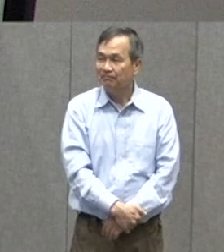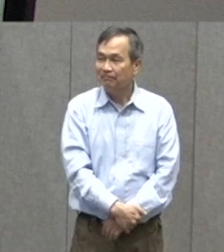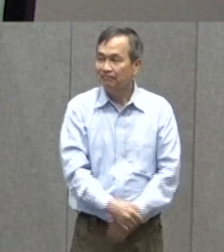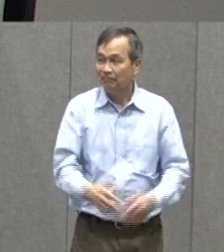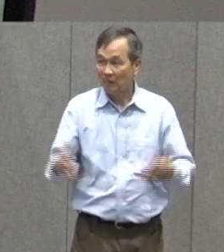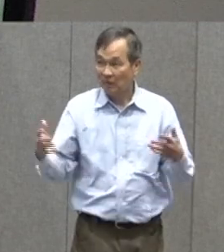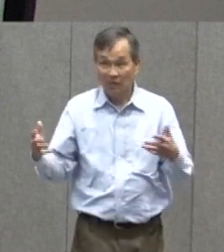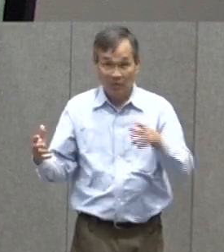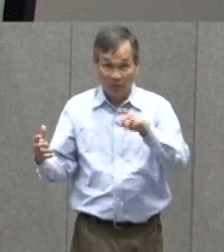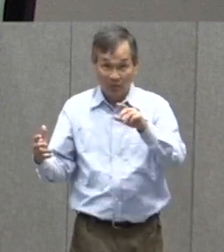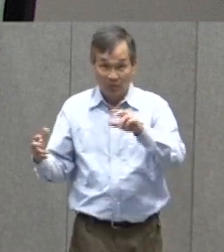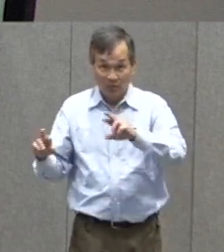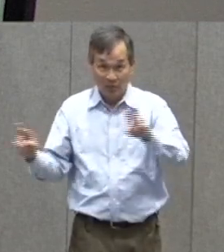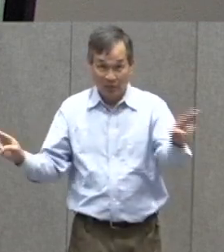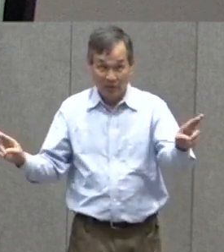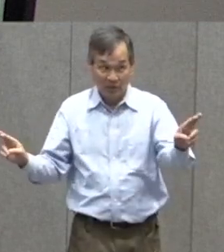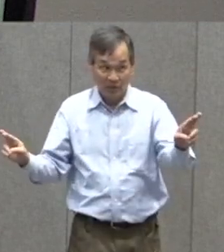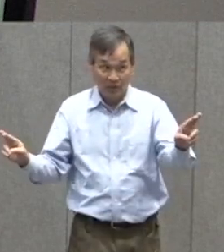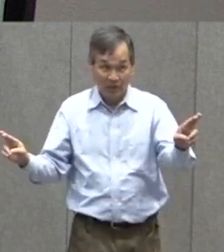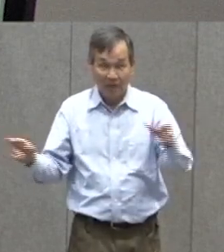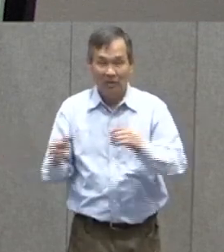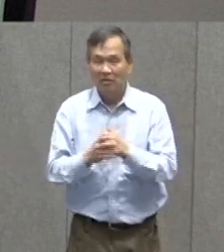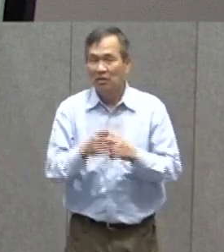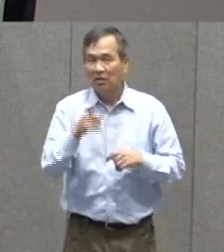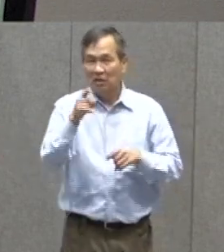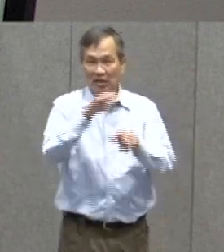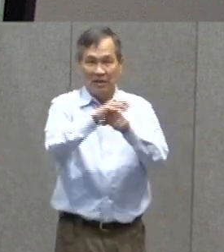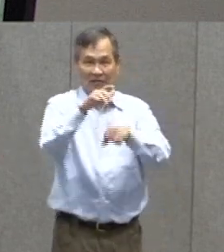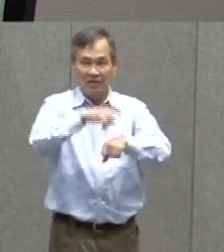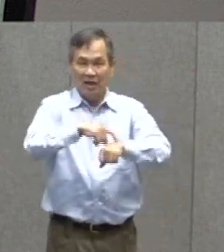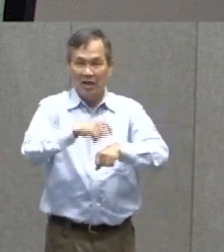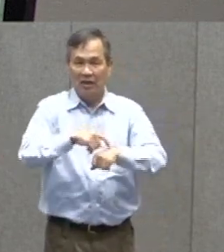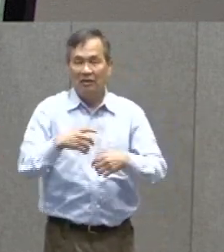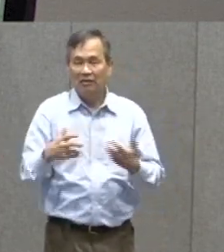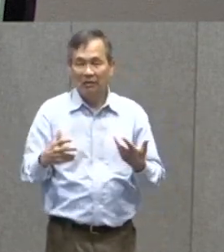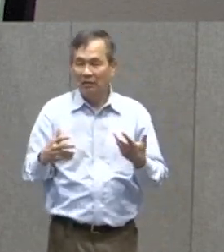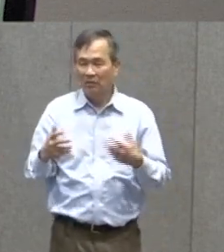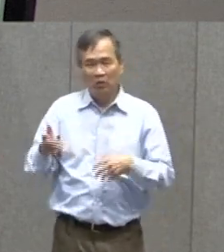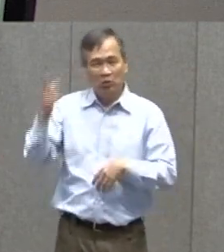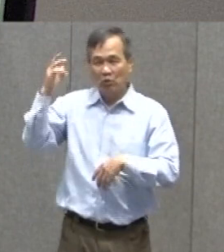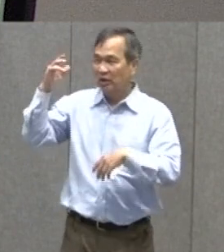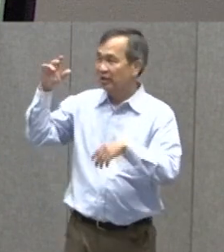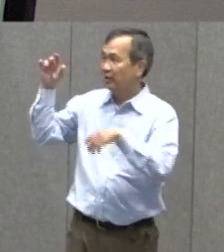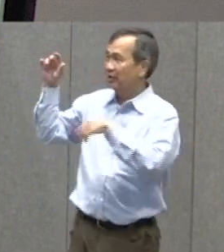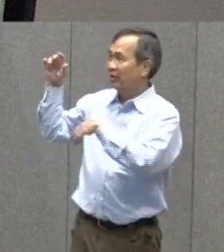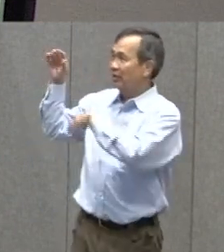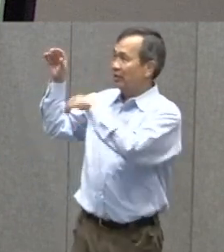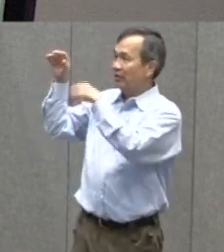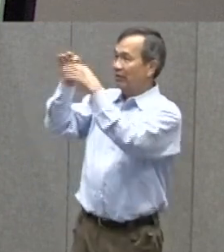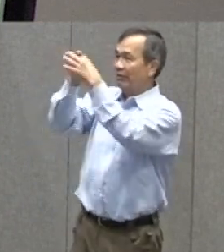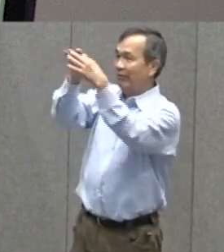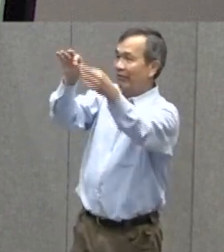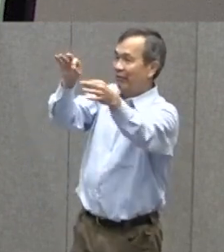Okay, are we ready? Hopefully you had some time to write up to 3